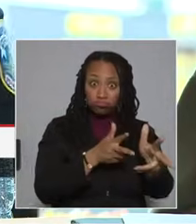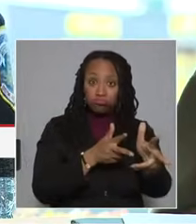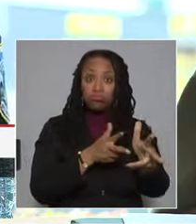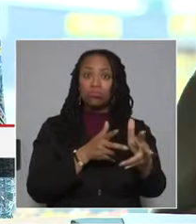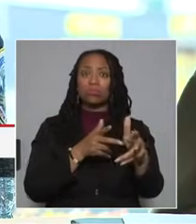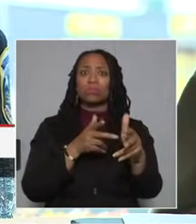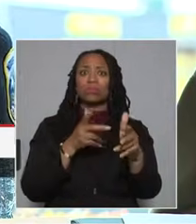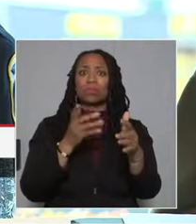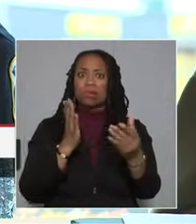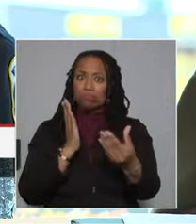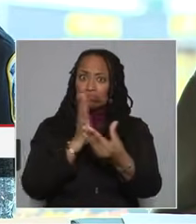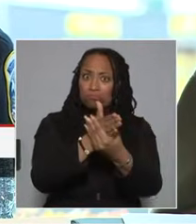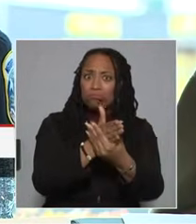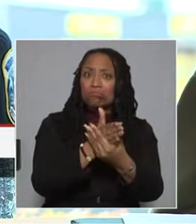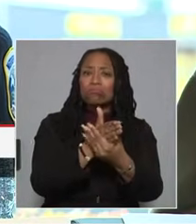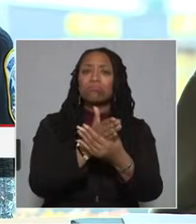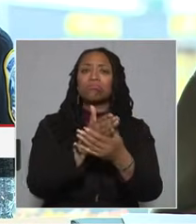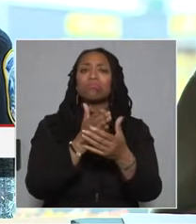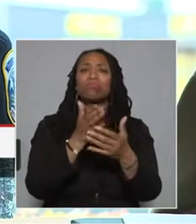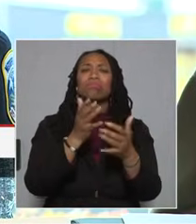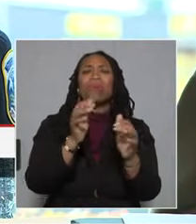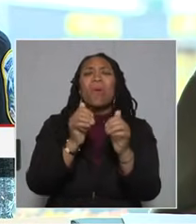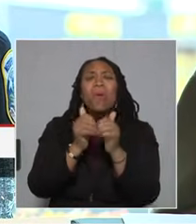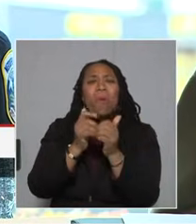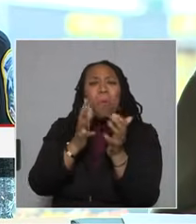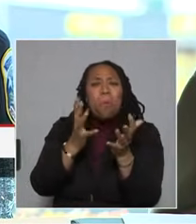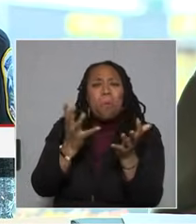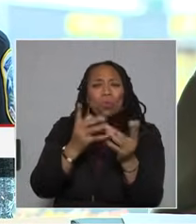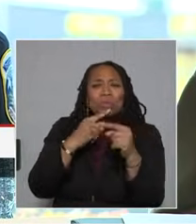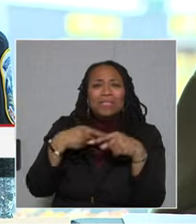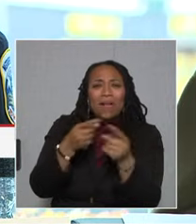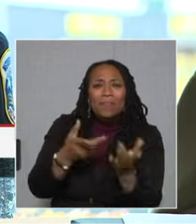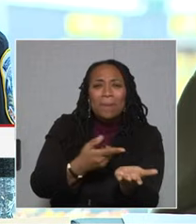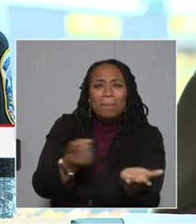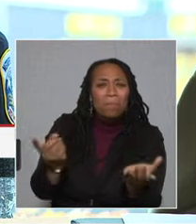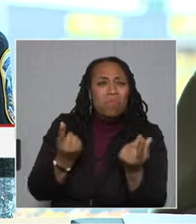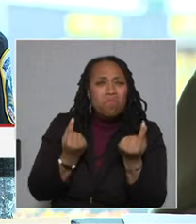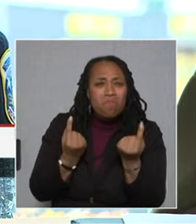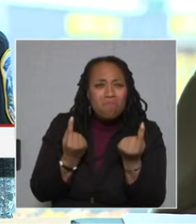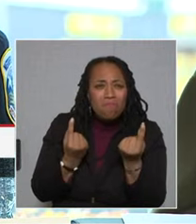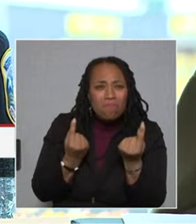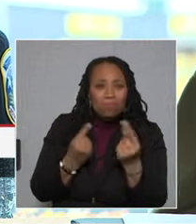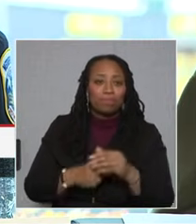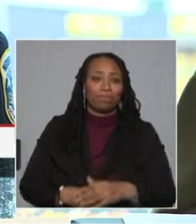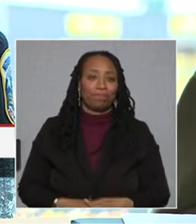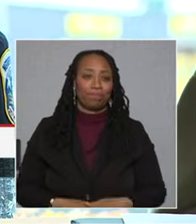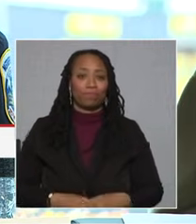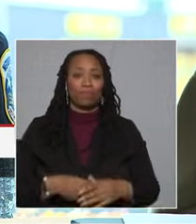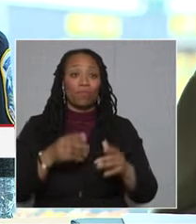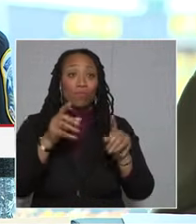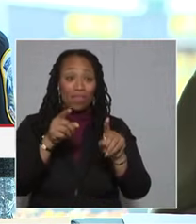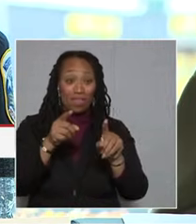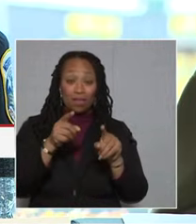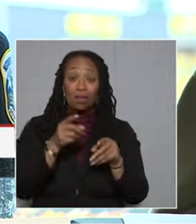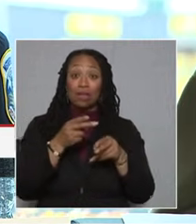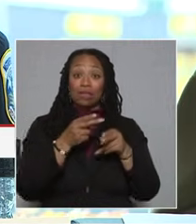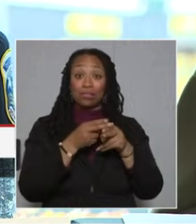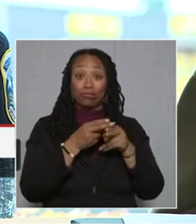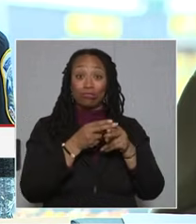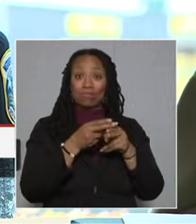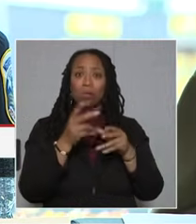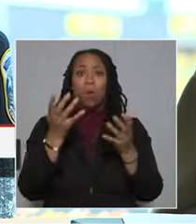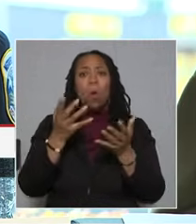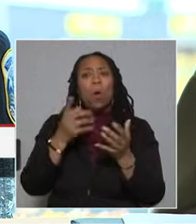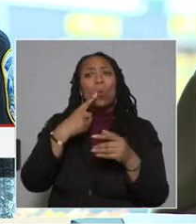think I have to give him or her any advice. We've walked through this path together for 2.5 years. The leaders that you see in place, I meet with them on a weekly